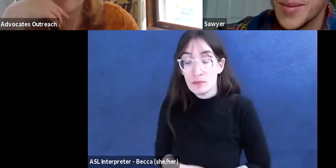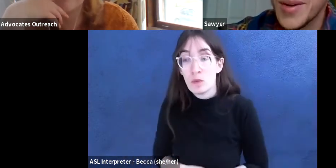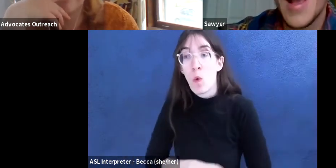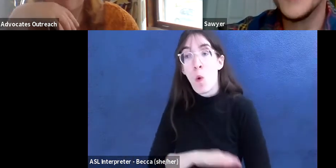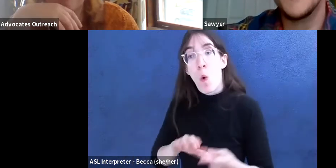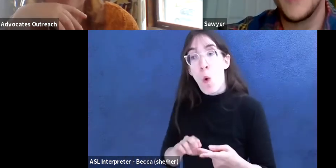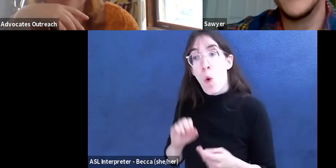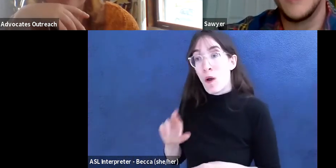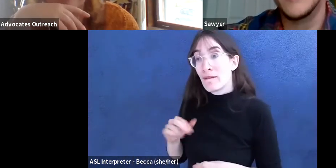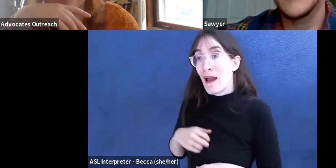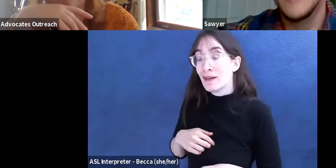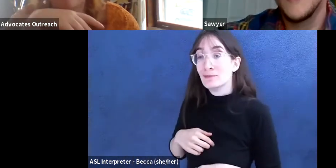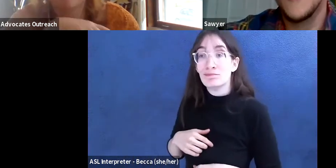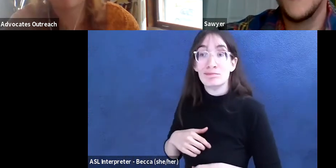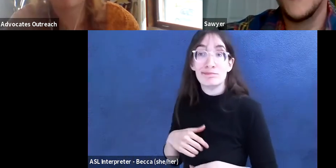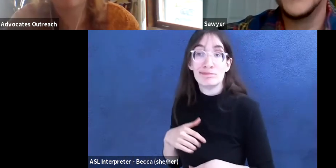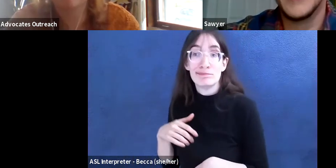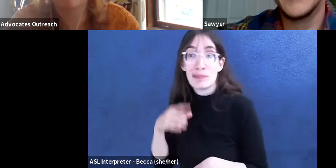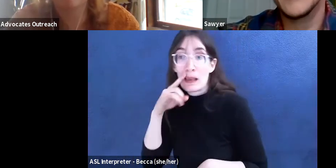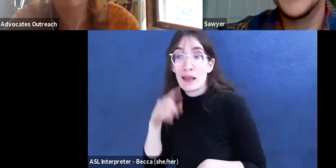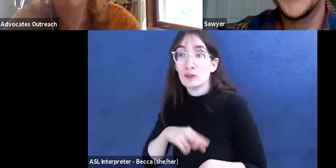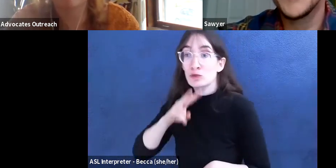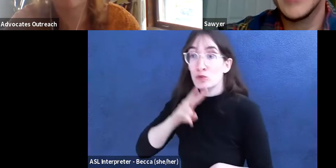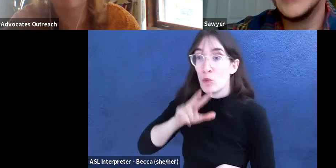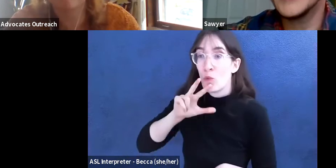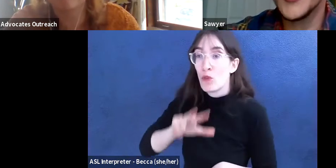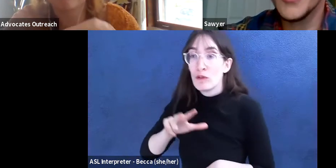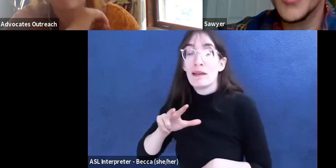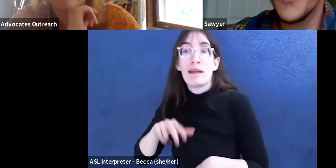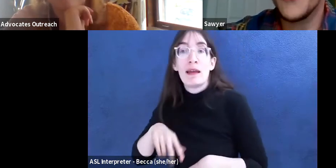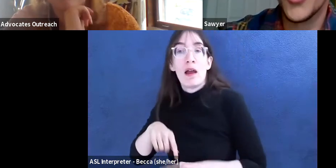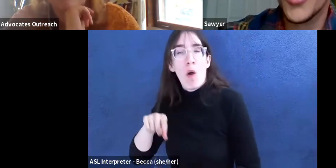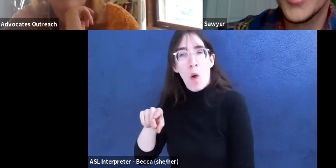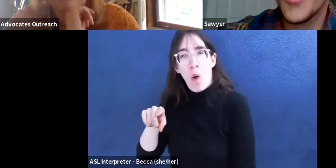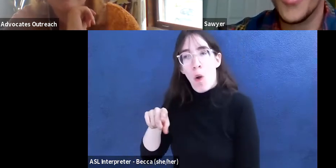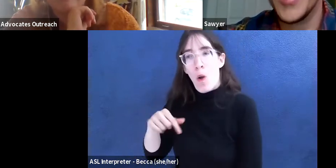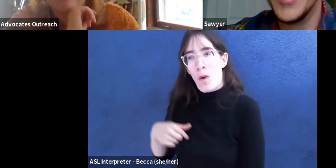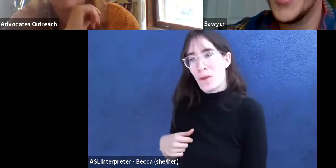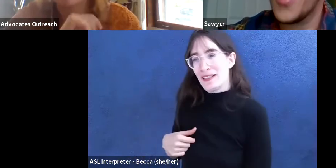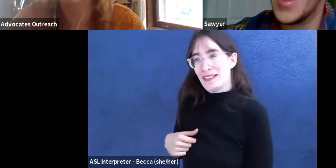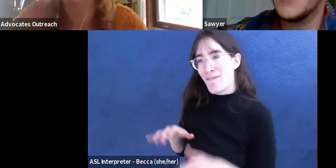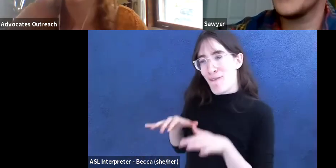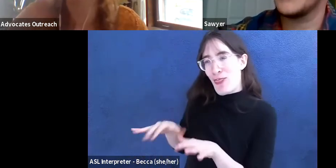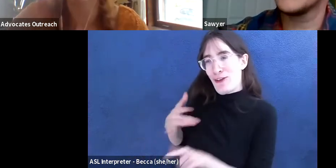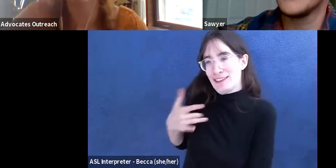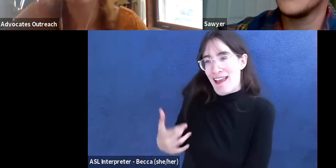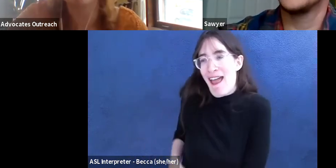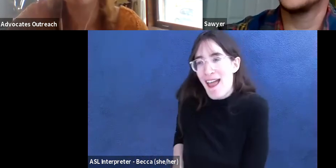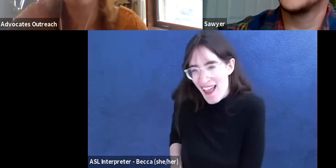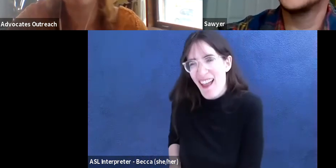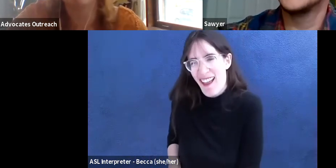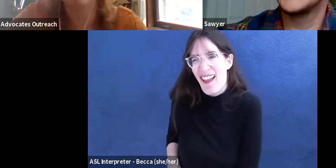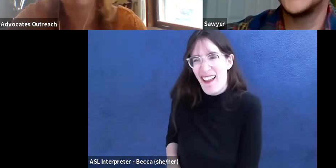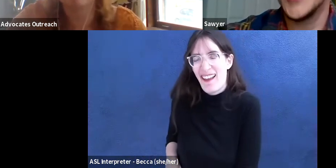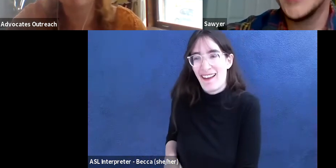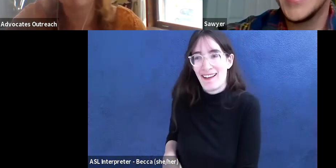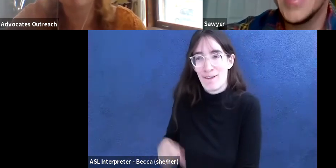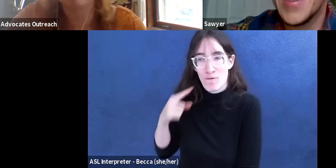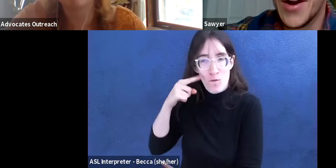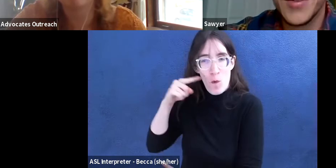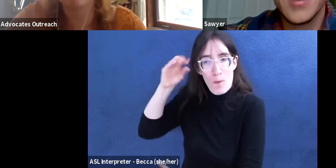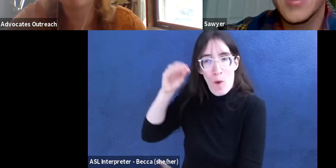they don't even really fit as the gender that everyone thinks they are, they might and probably